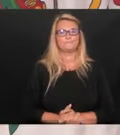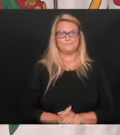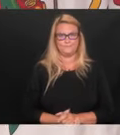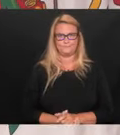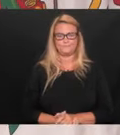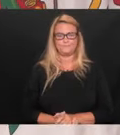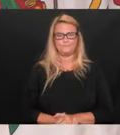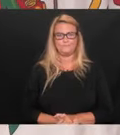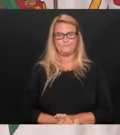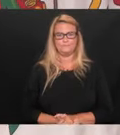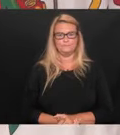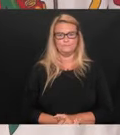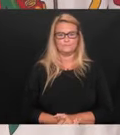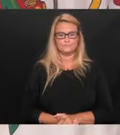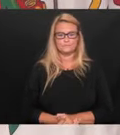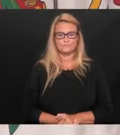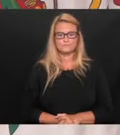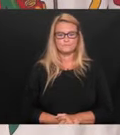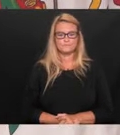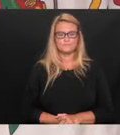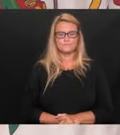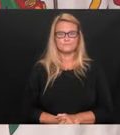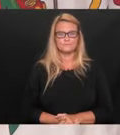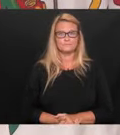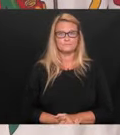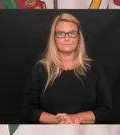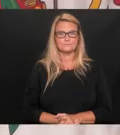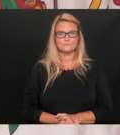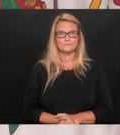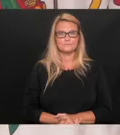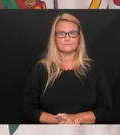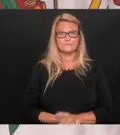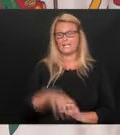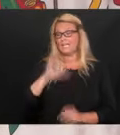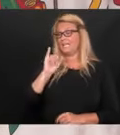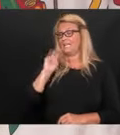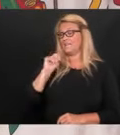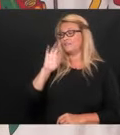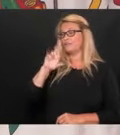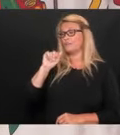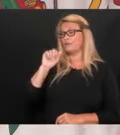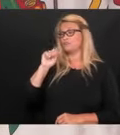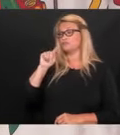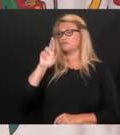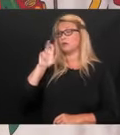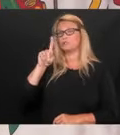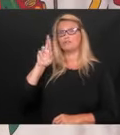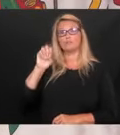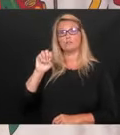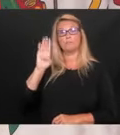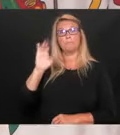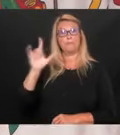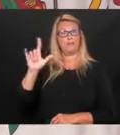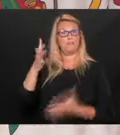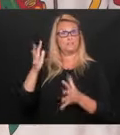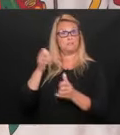You know, from the standpoint of the infrastructure bill, the U.S. Senate just passed a $1.2